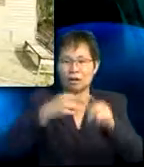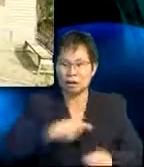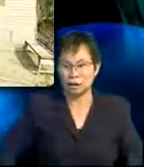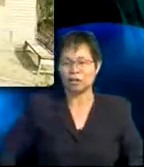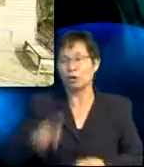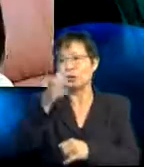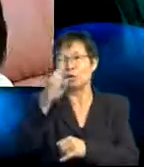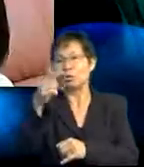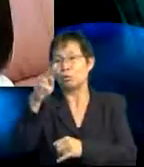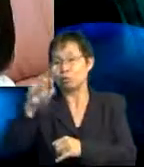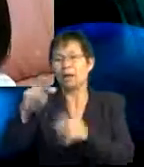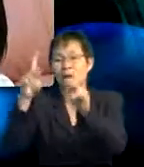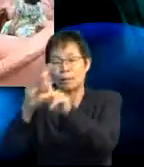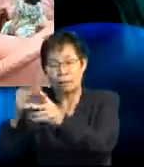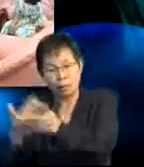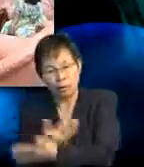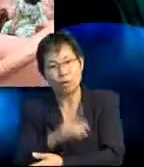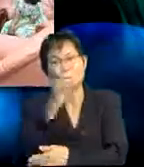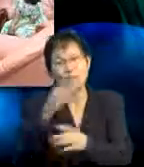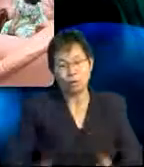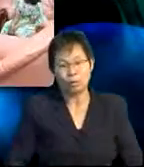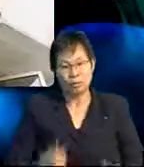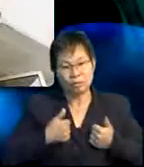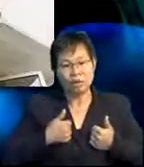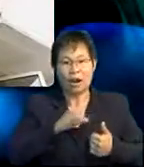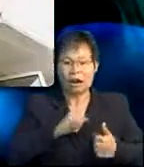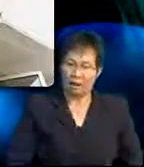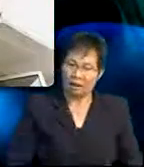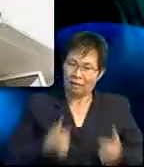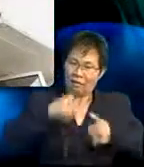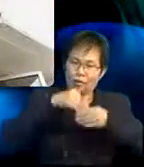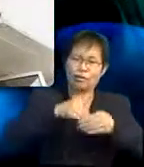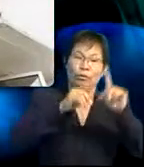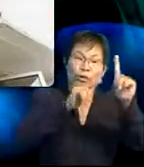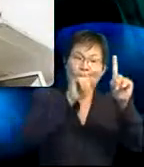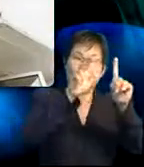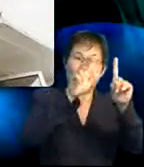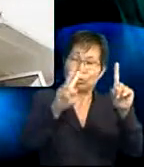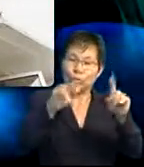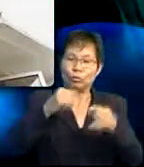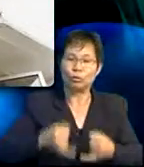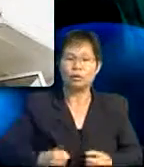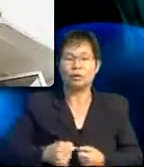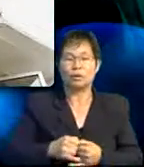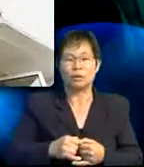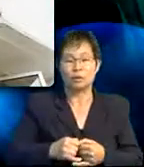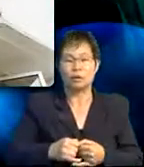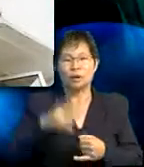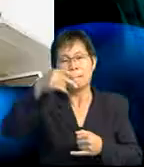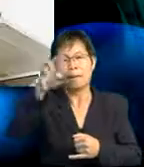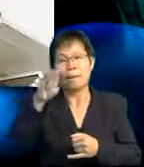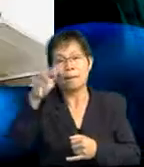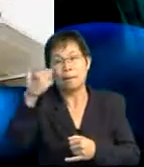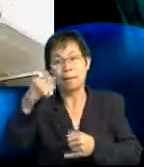Jalan Raja Udang, Kampung Baru. Where do you live, Usha? I live at 132 Block E,